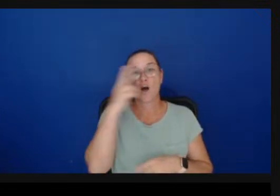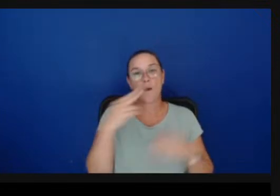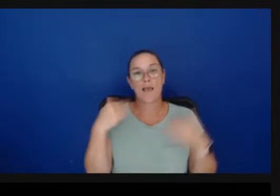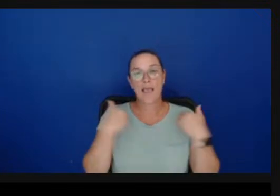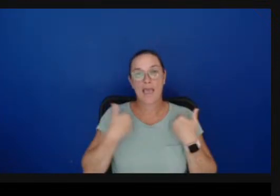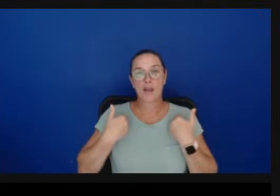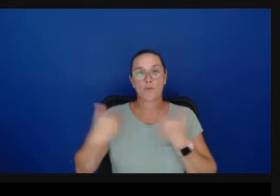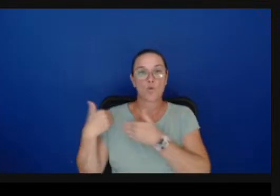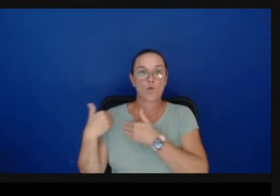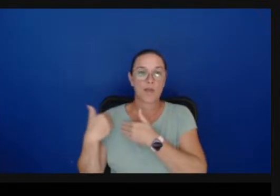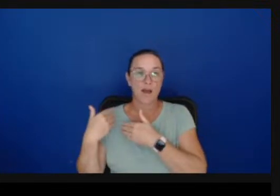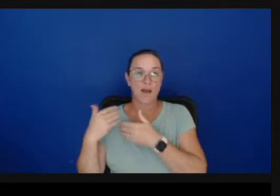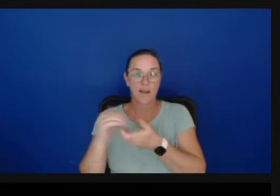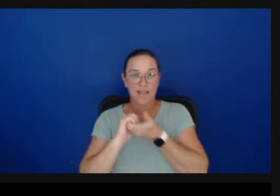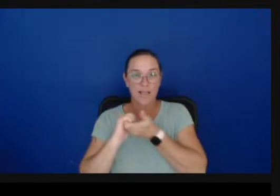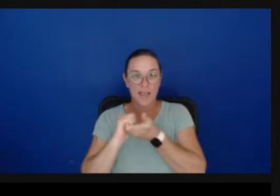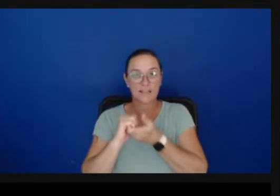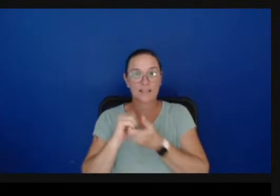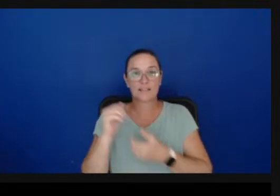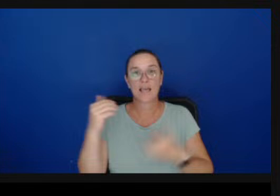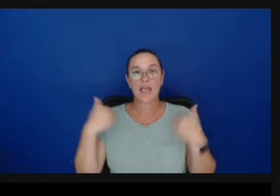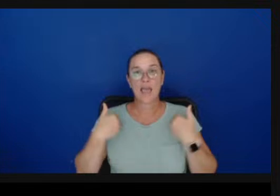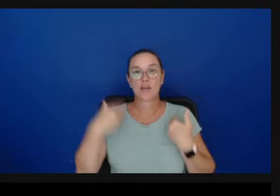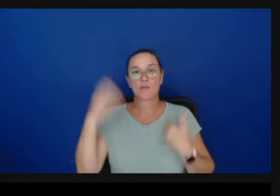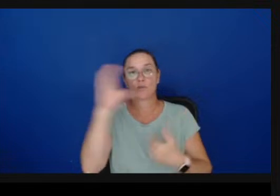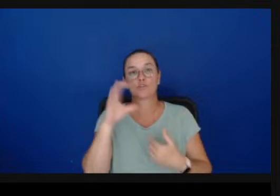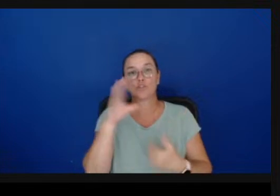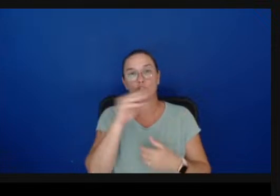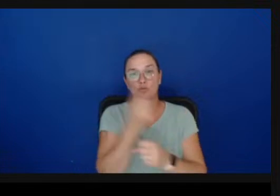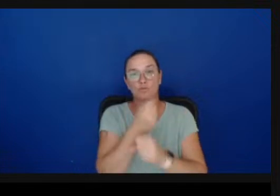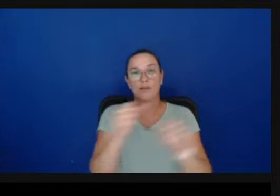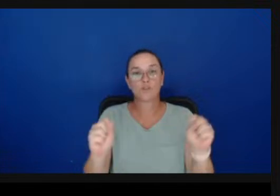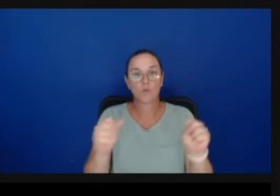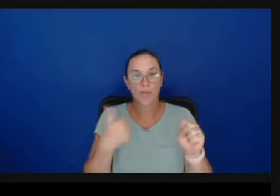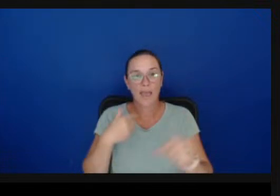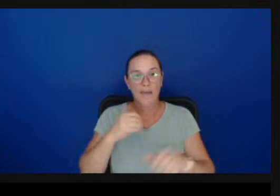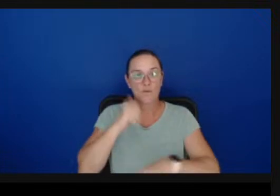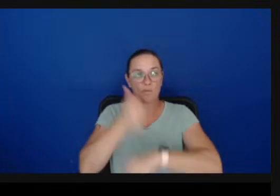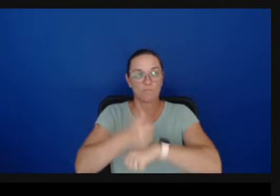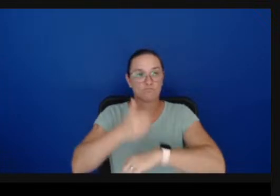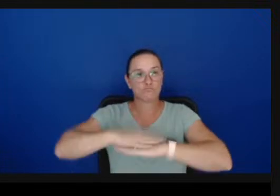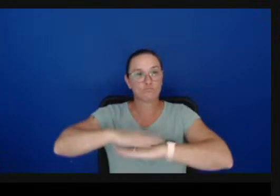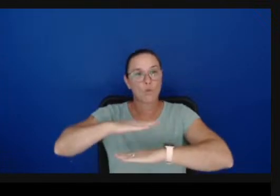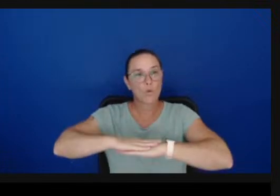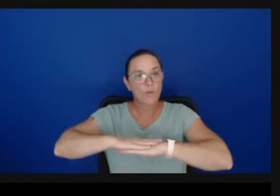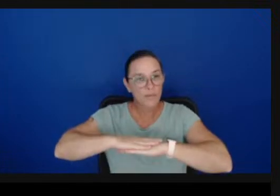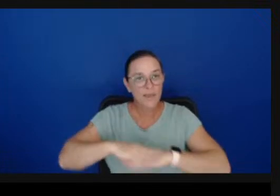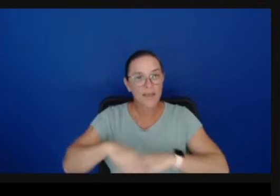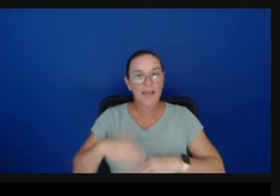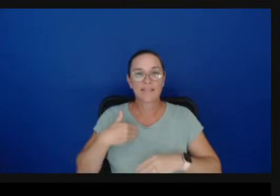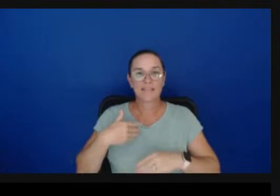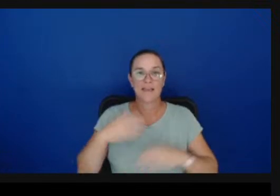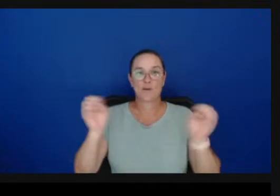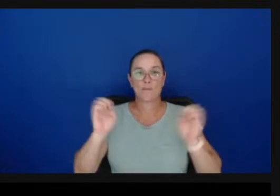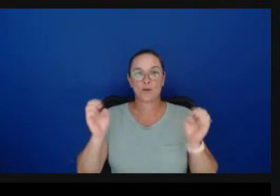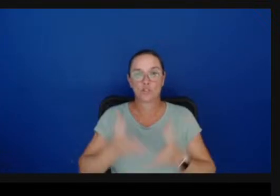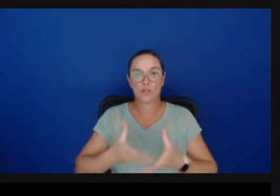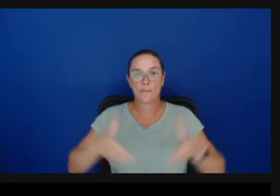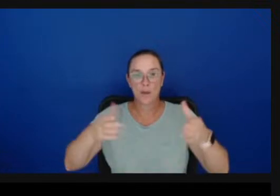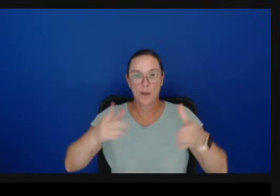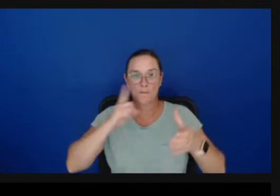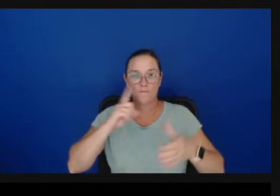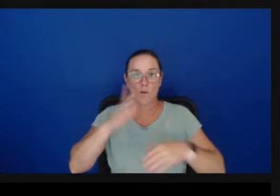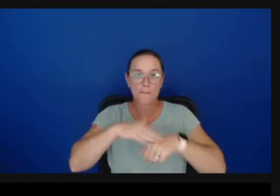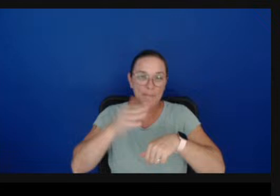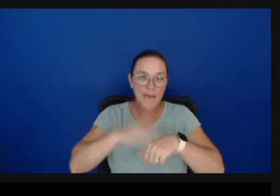up there. It's an animal search and rescue. They have a booth that's going to have some fun stuff. They have emergency bucket for pets giveaway,